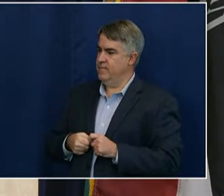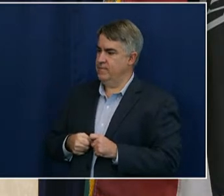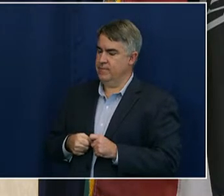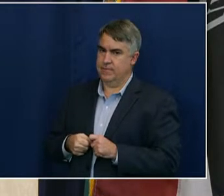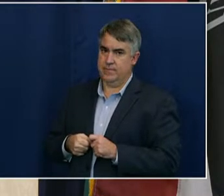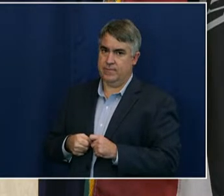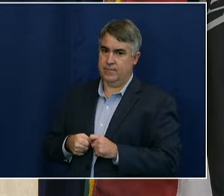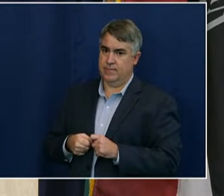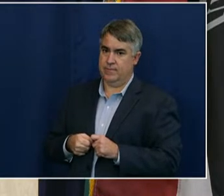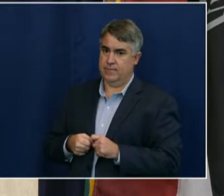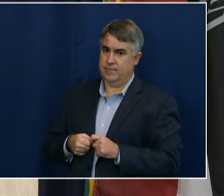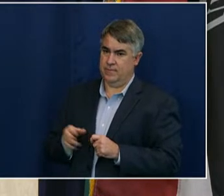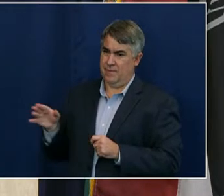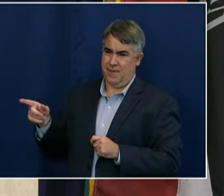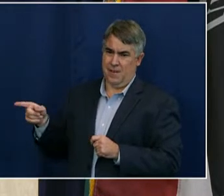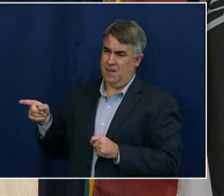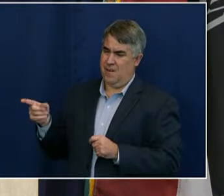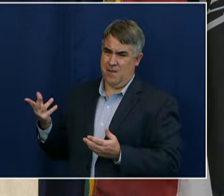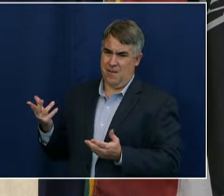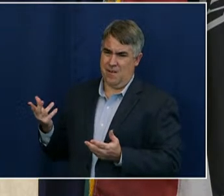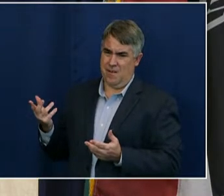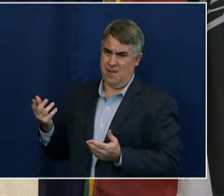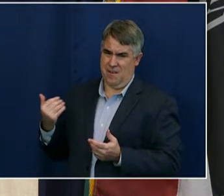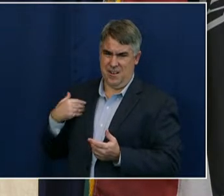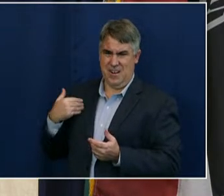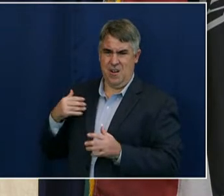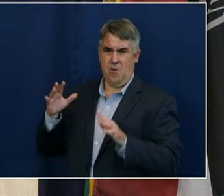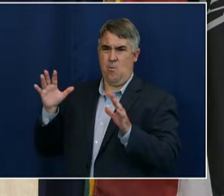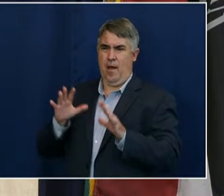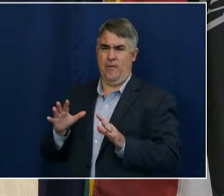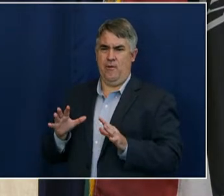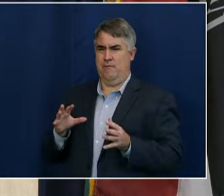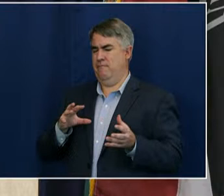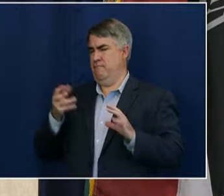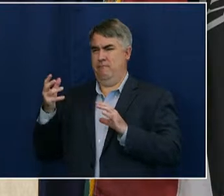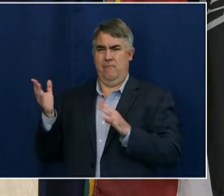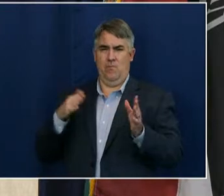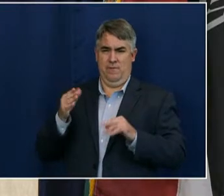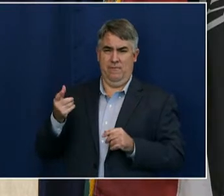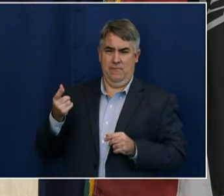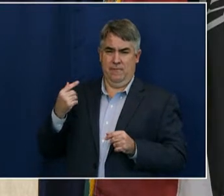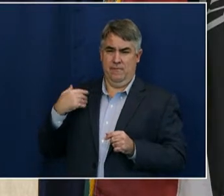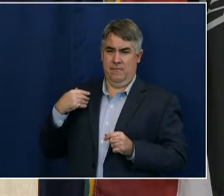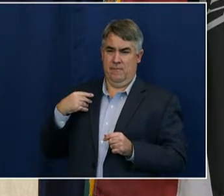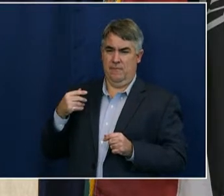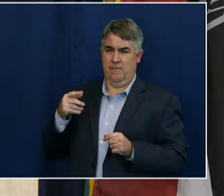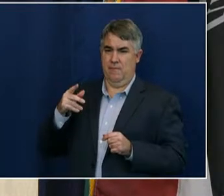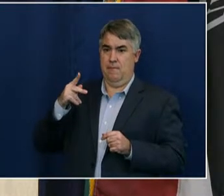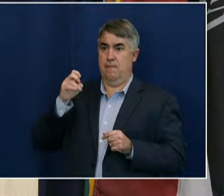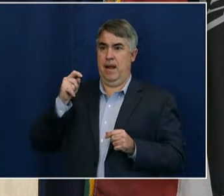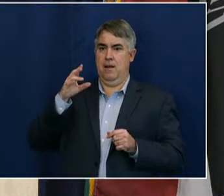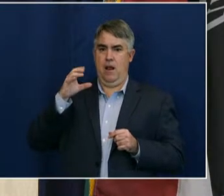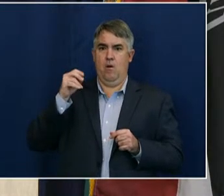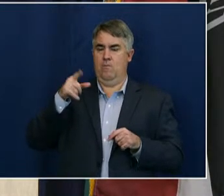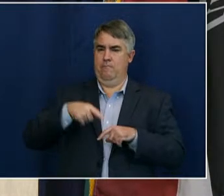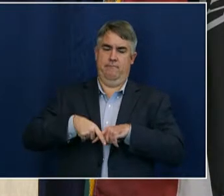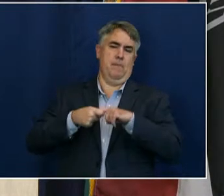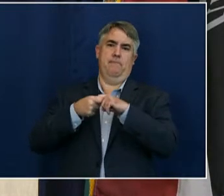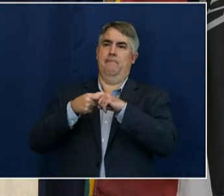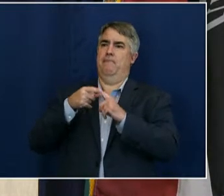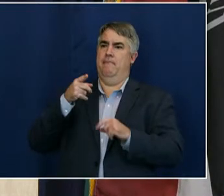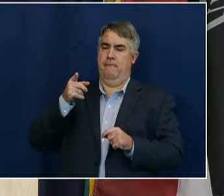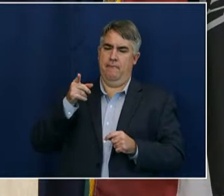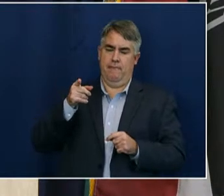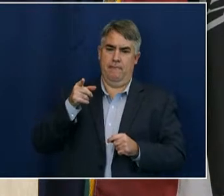He says, weather earlier this week caused the Petco Park location to close. Is the county better prepared for incoming weather,